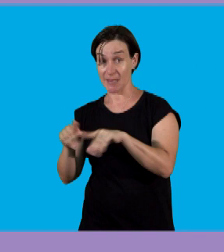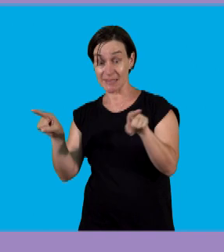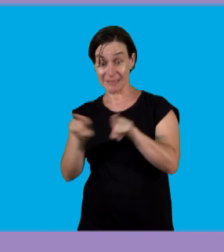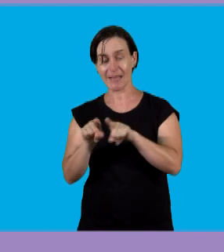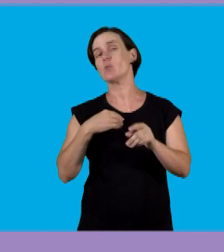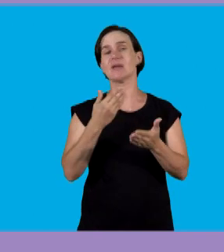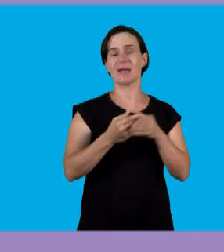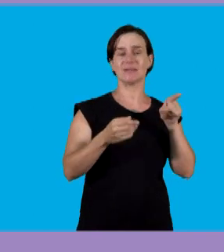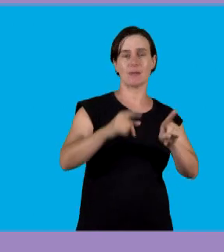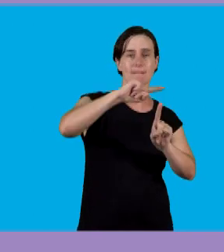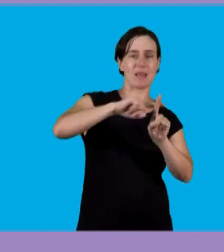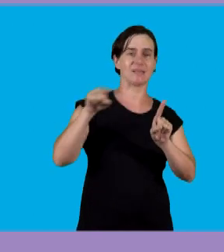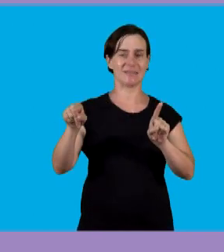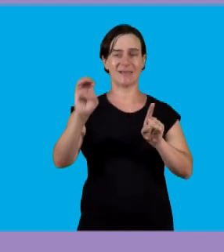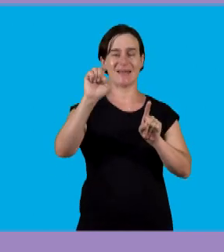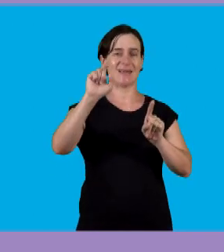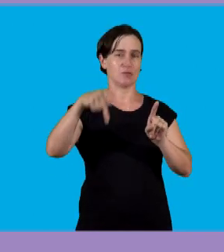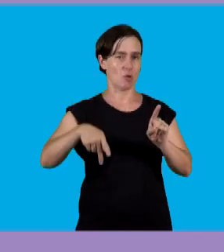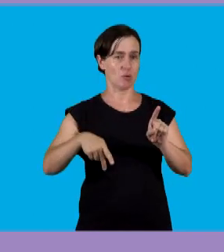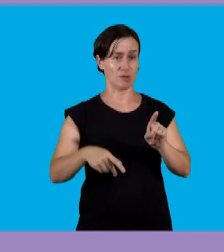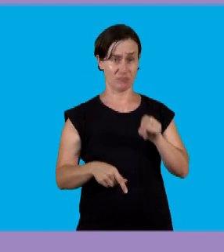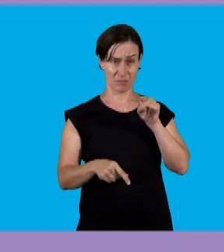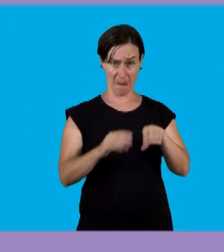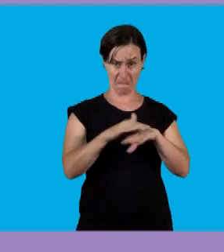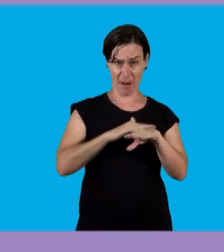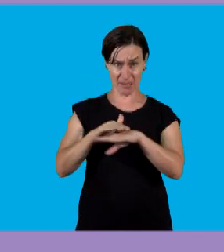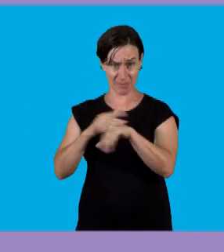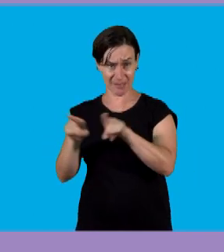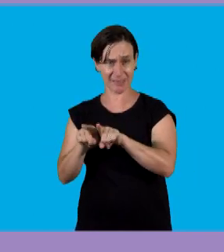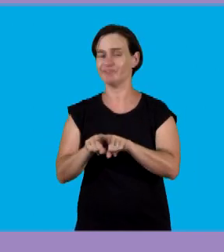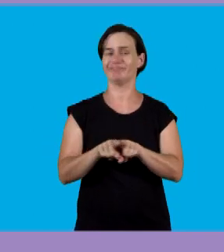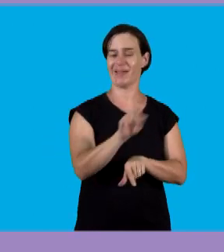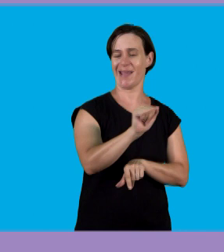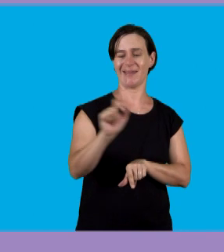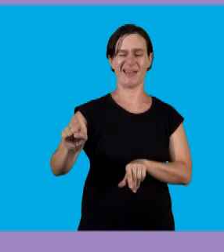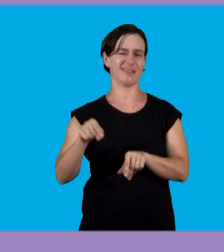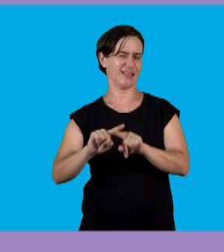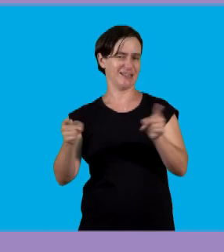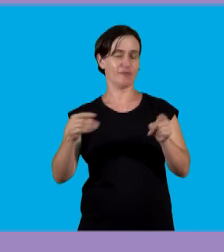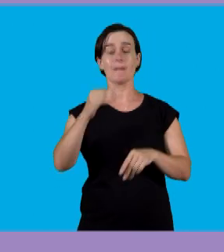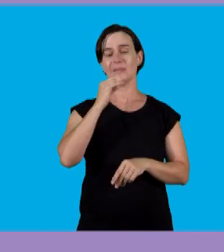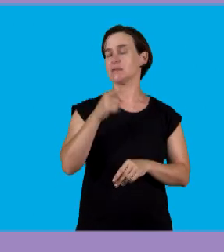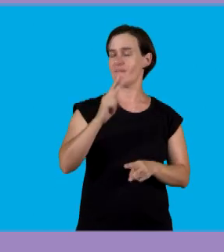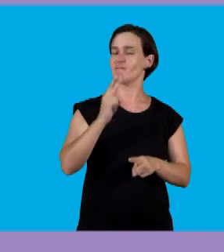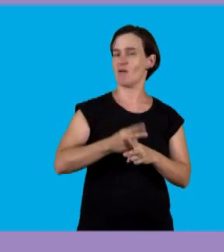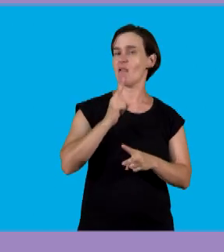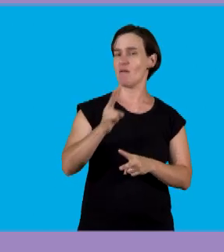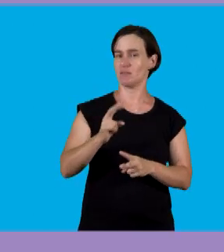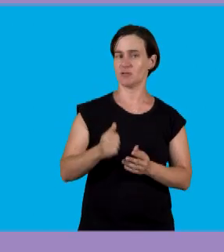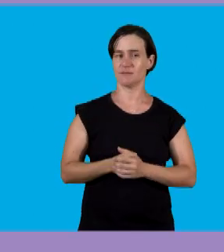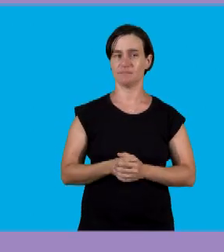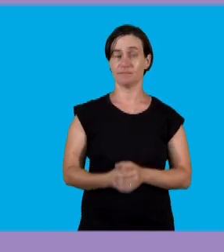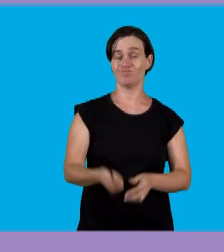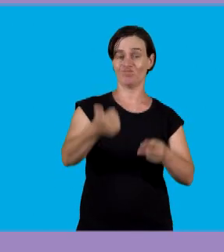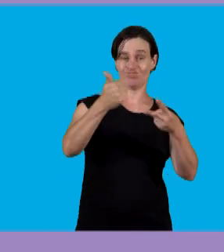to add the exponents. Now, is the base the same here? No, it is not. So that is our final answer. Let's look at the next